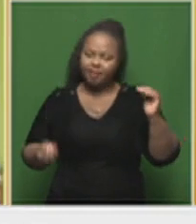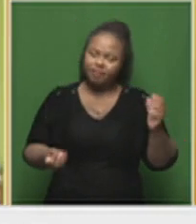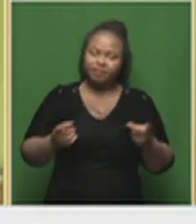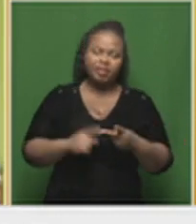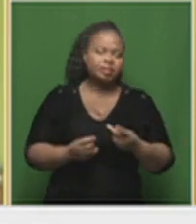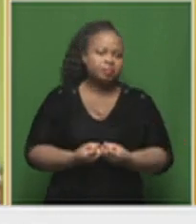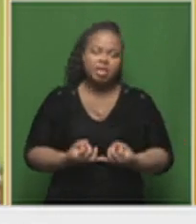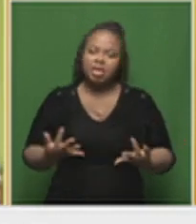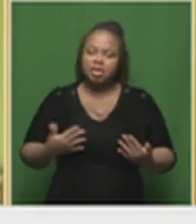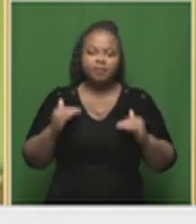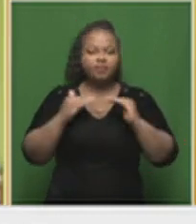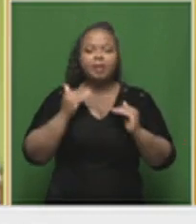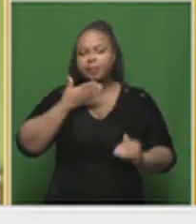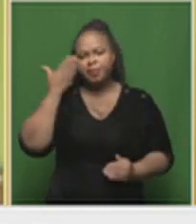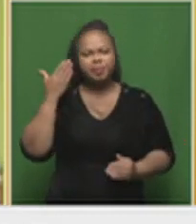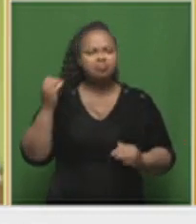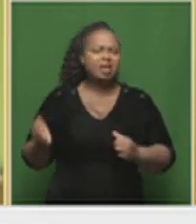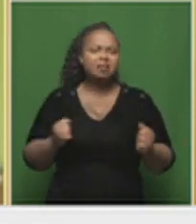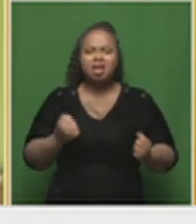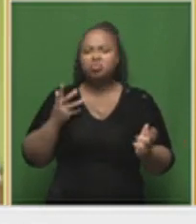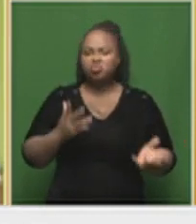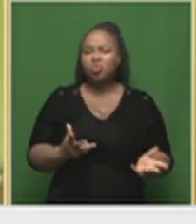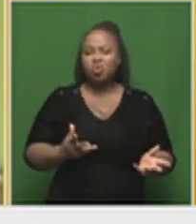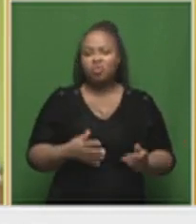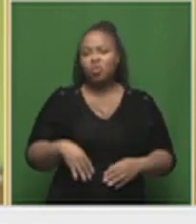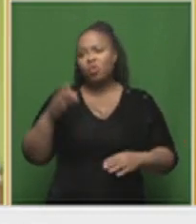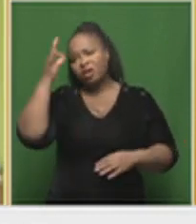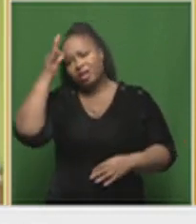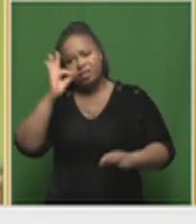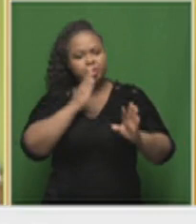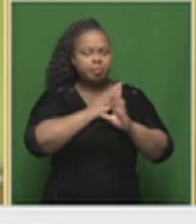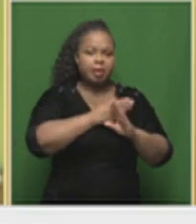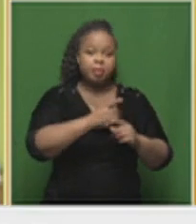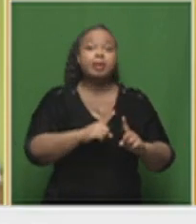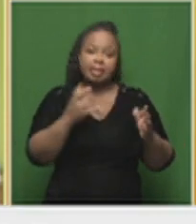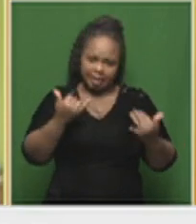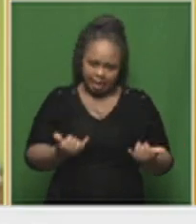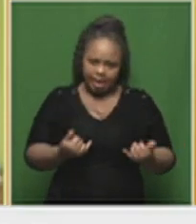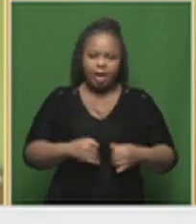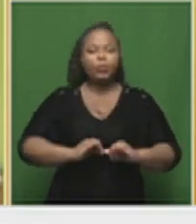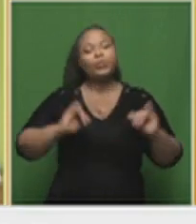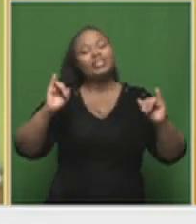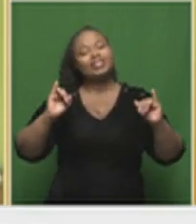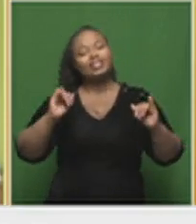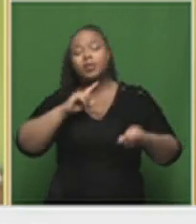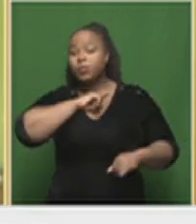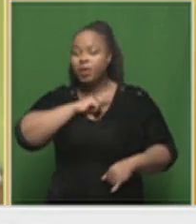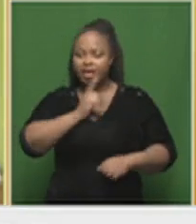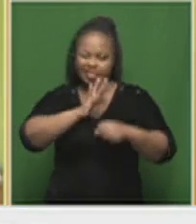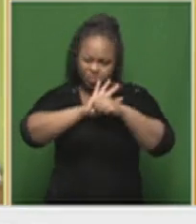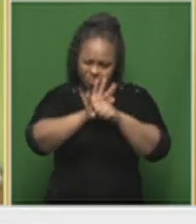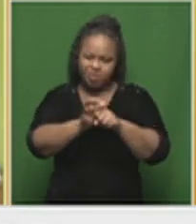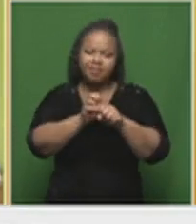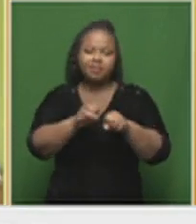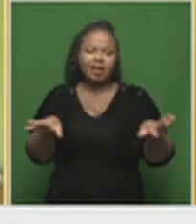injustices have always been there, but of course exacerbated once again by this